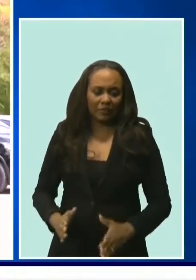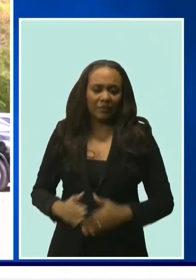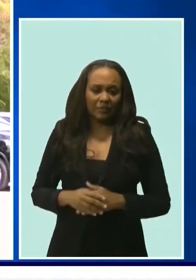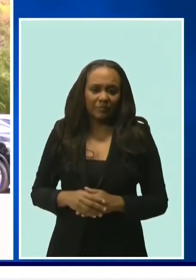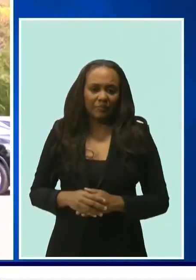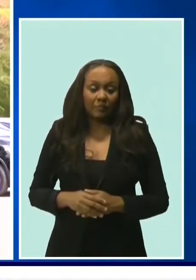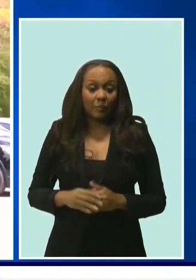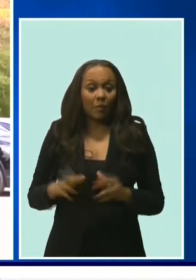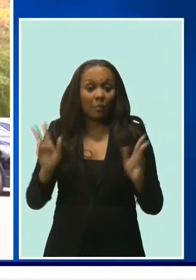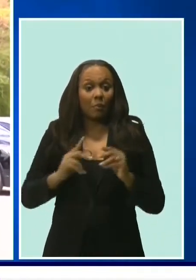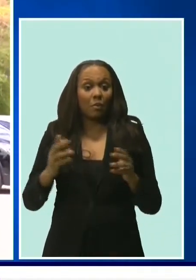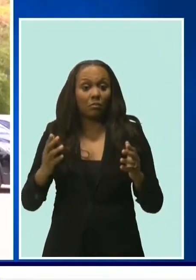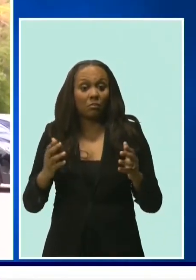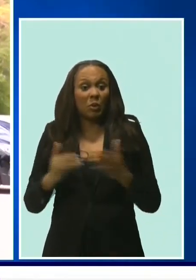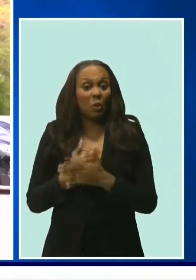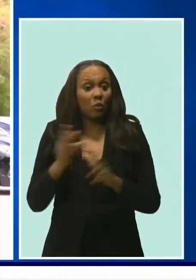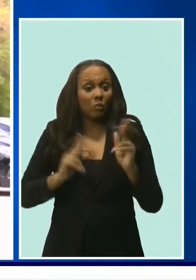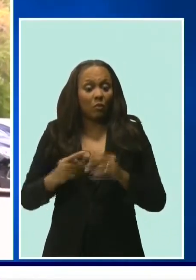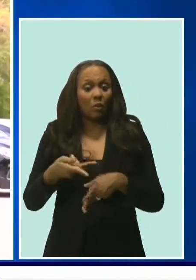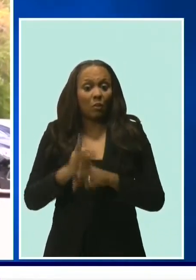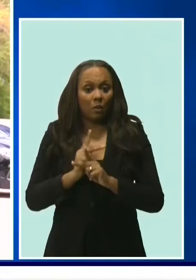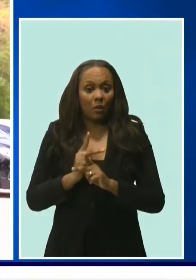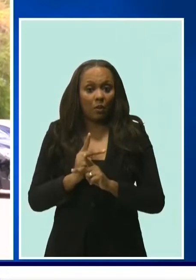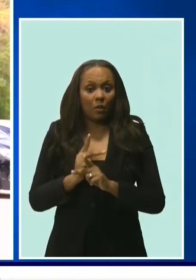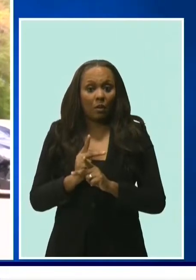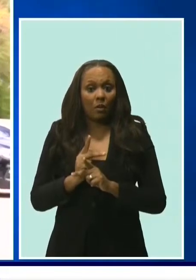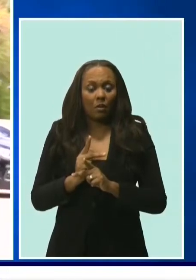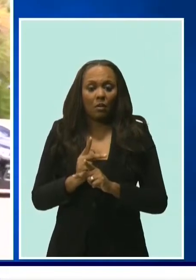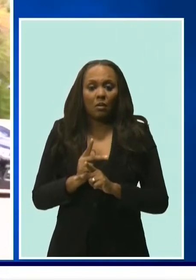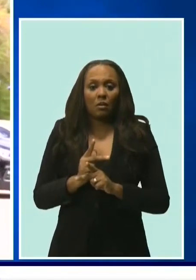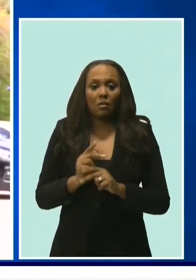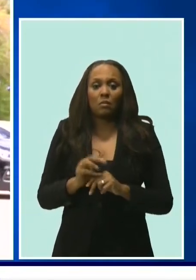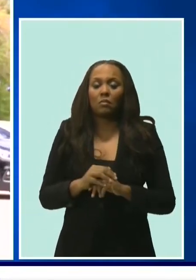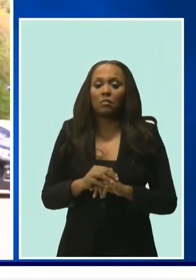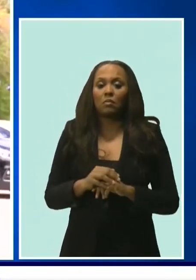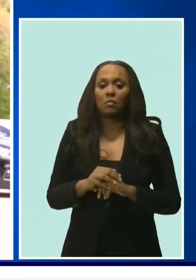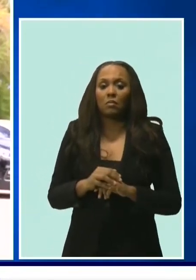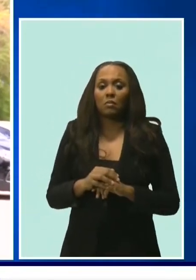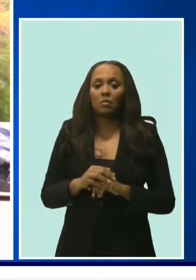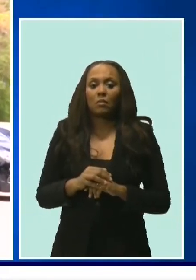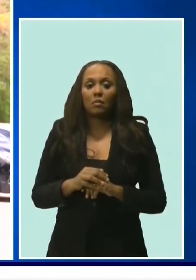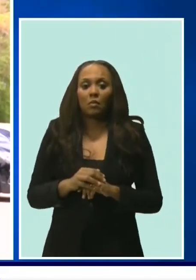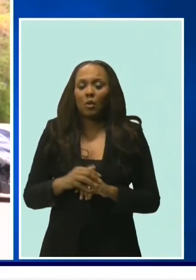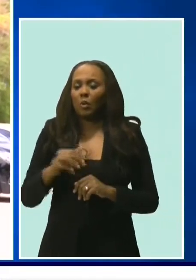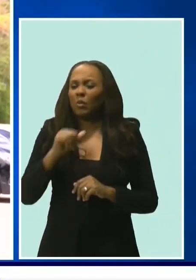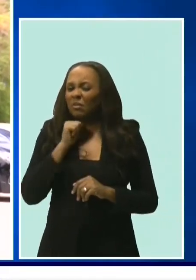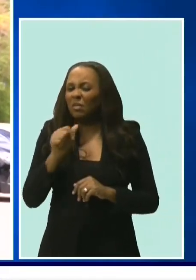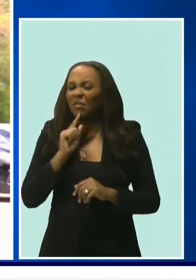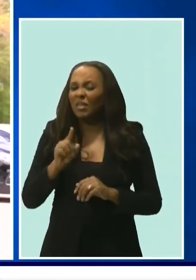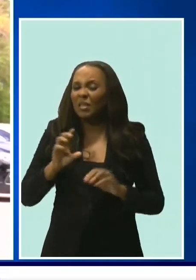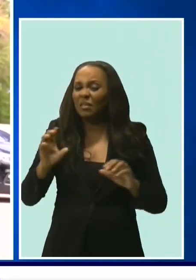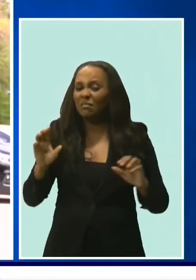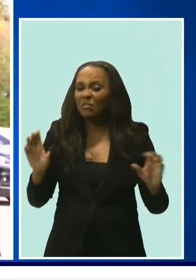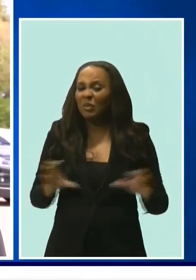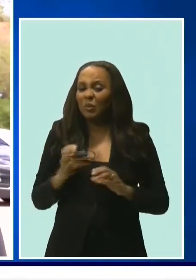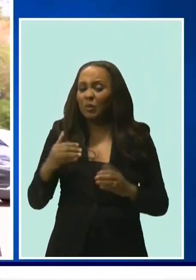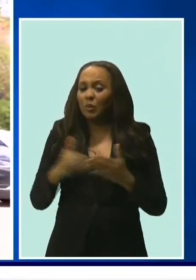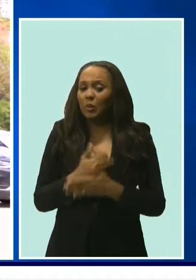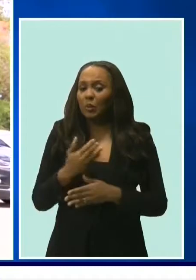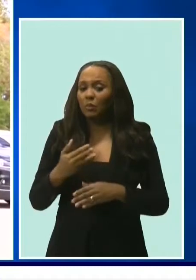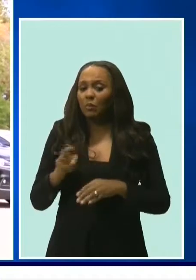What individual media houses will certainly have to do, and certainly this forces us to do it, is a